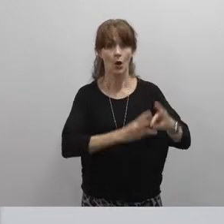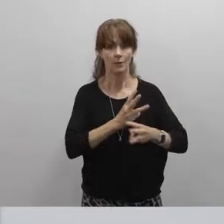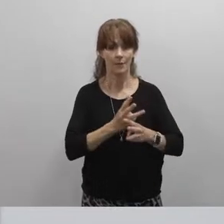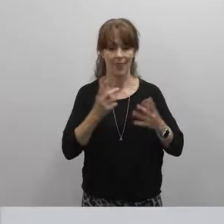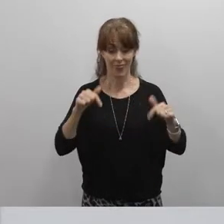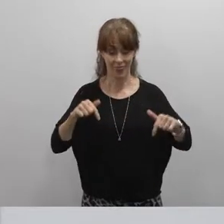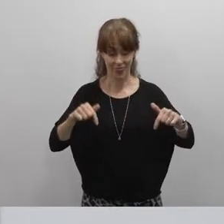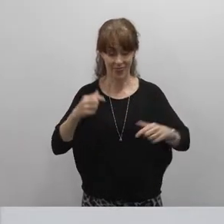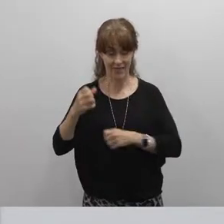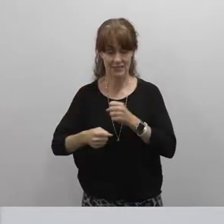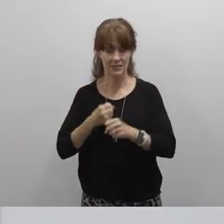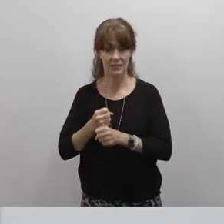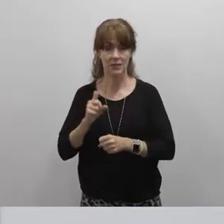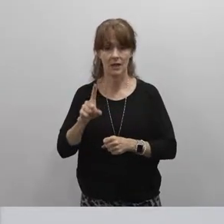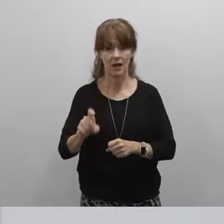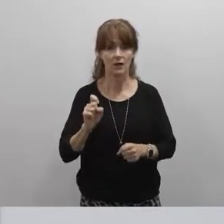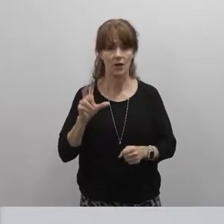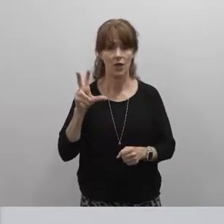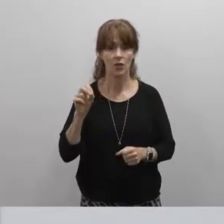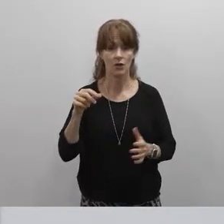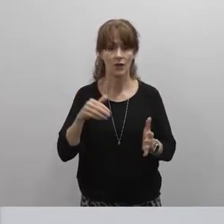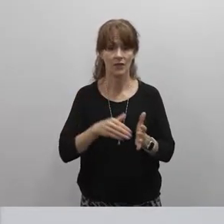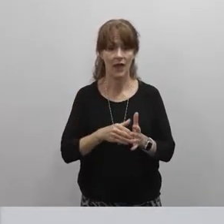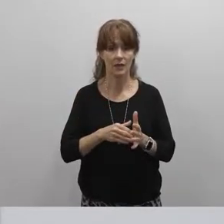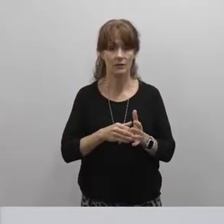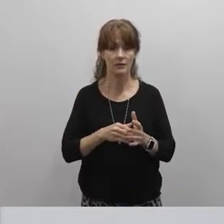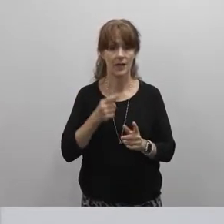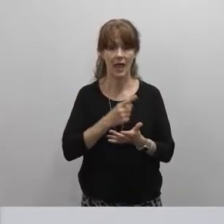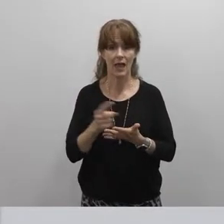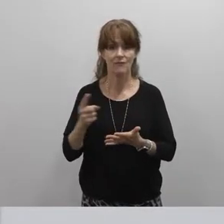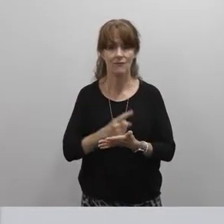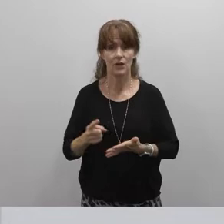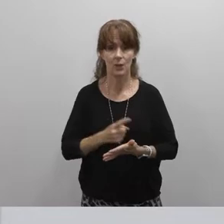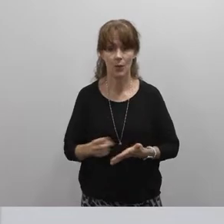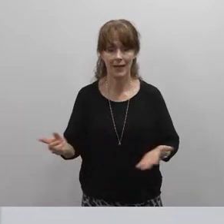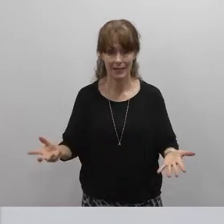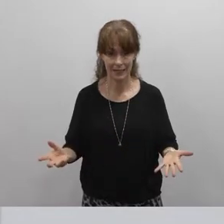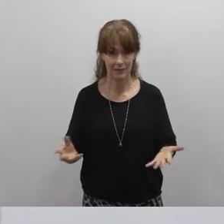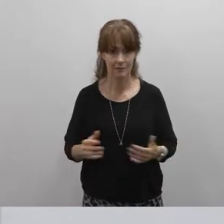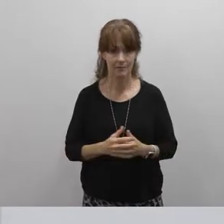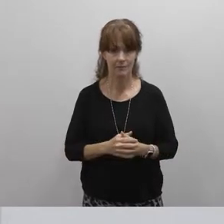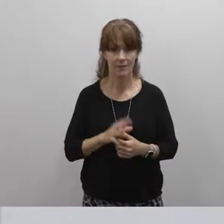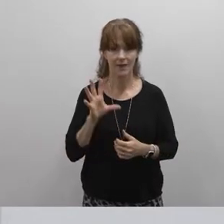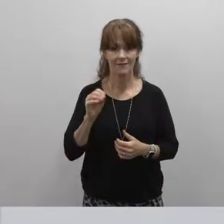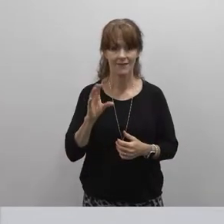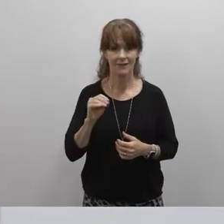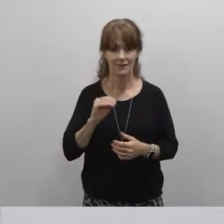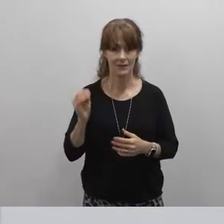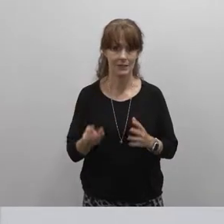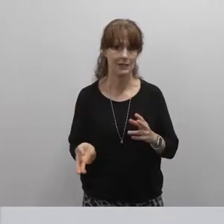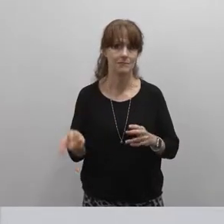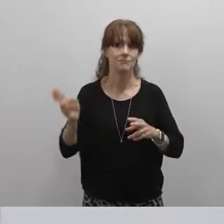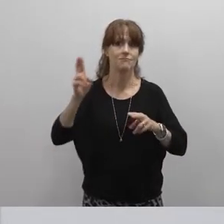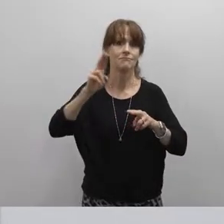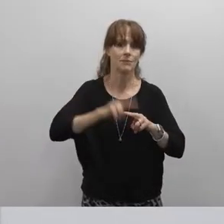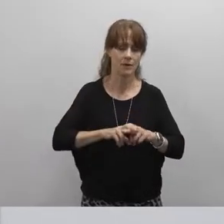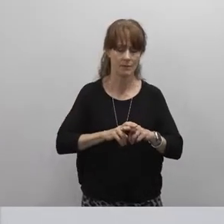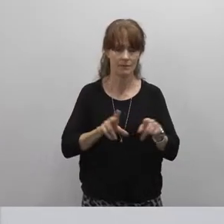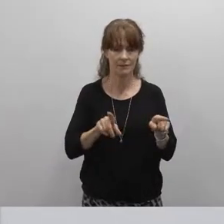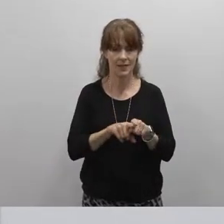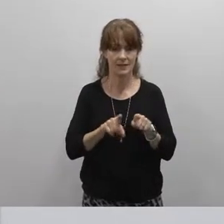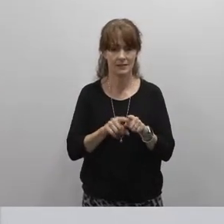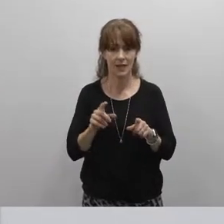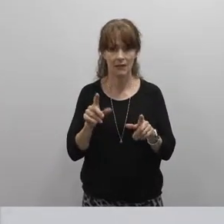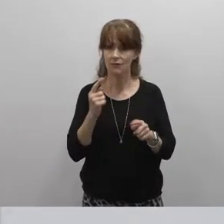year, we're selling 130,000 electric vehicles every week. So that's a 50-fold improvement. That same future is coming